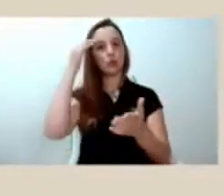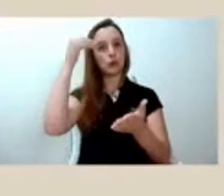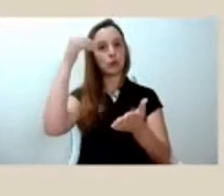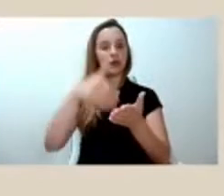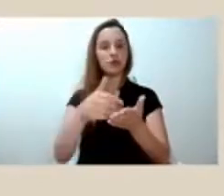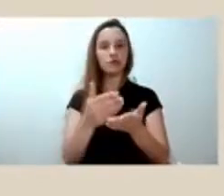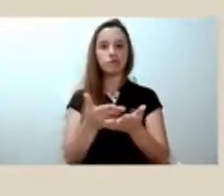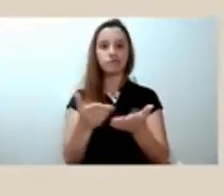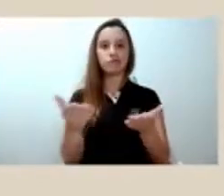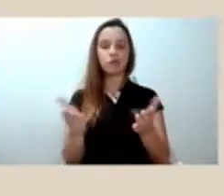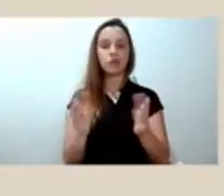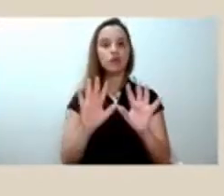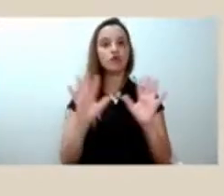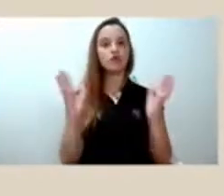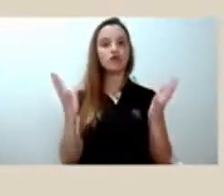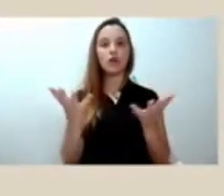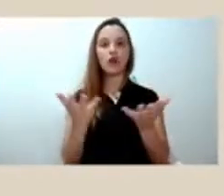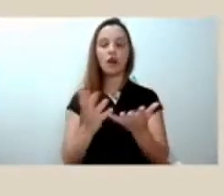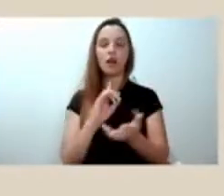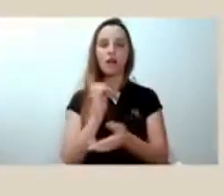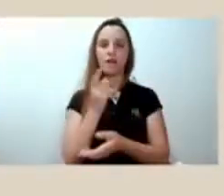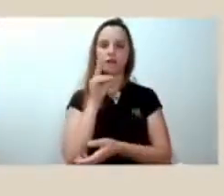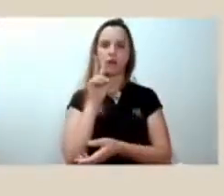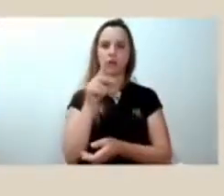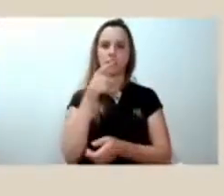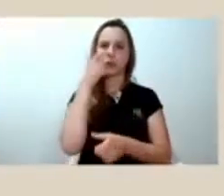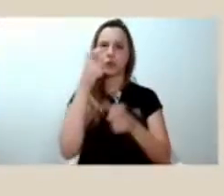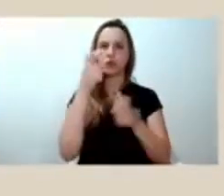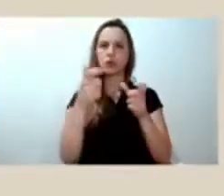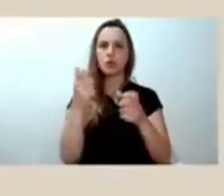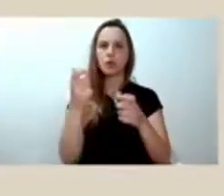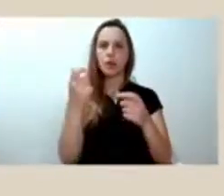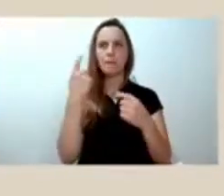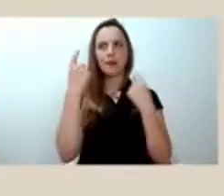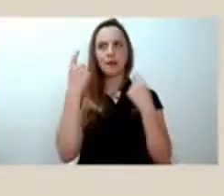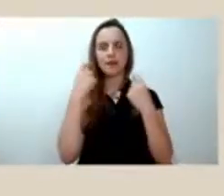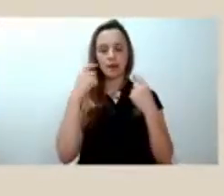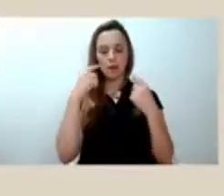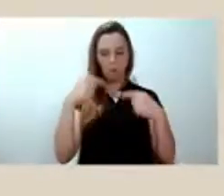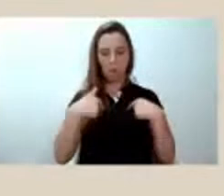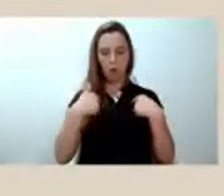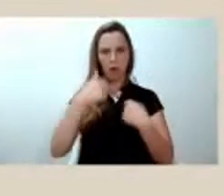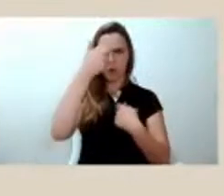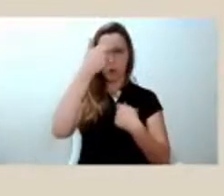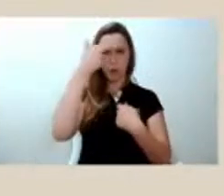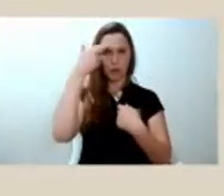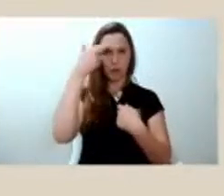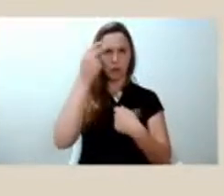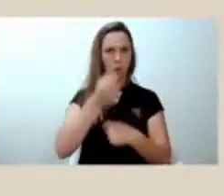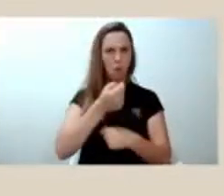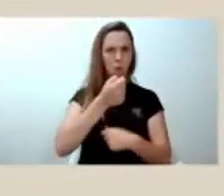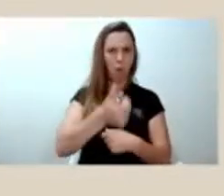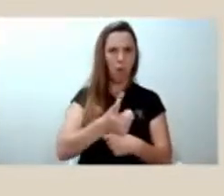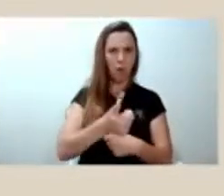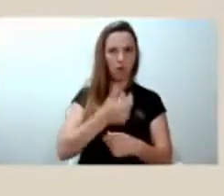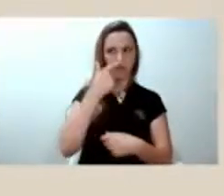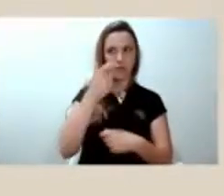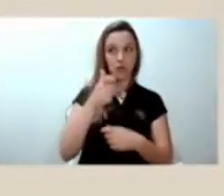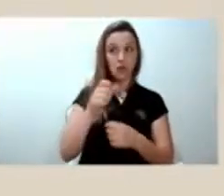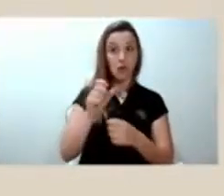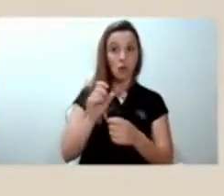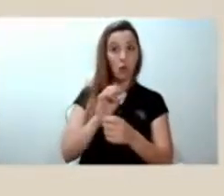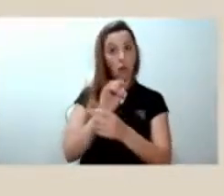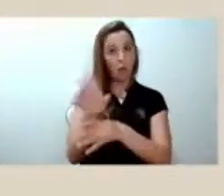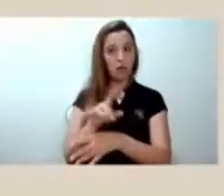general, we see that people think that themselves are less biased than your neighbor, for example, or your colleague, right? So